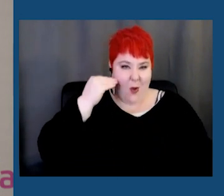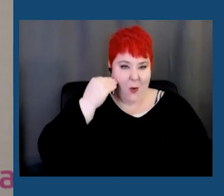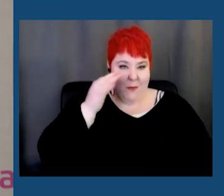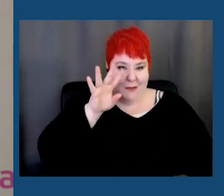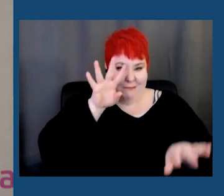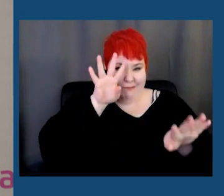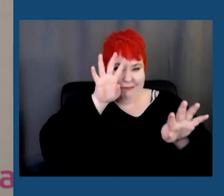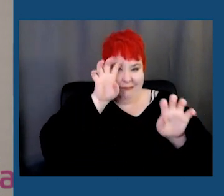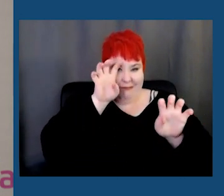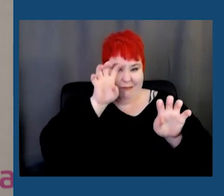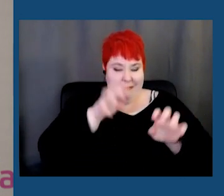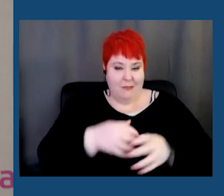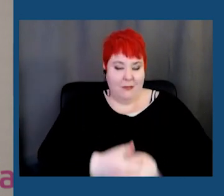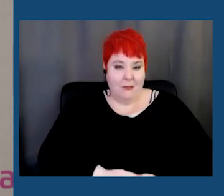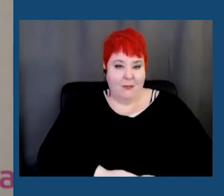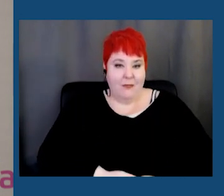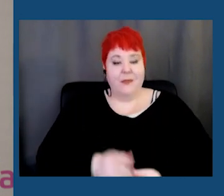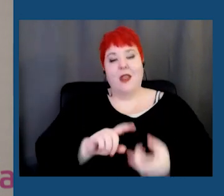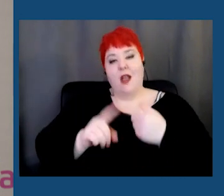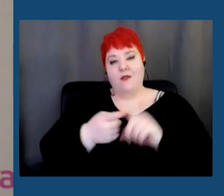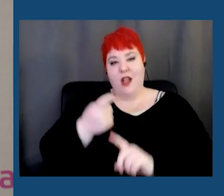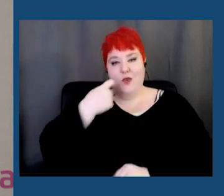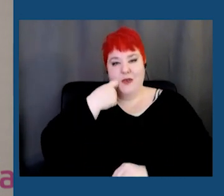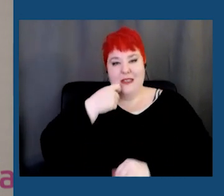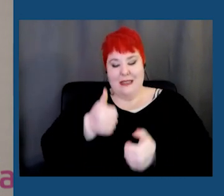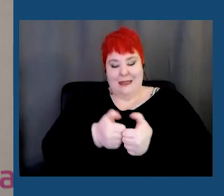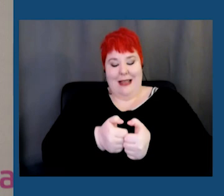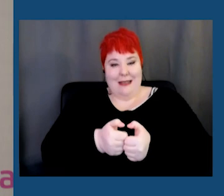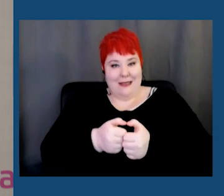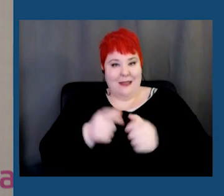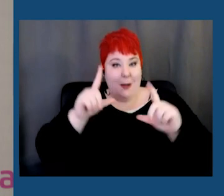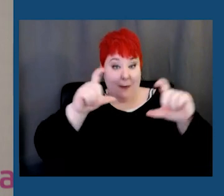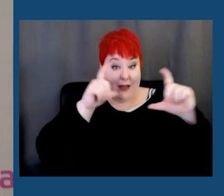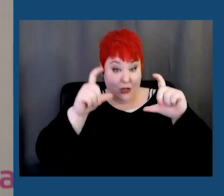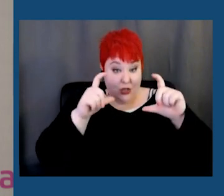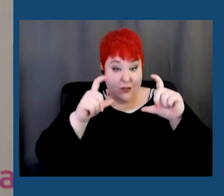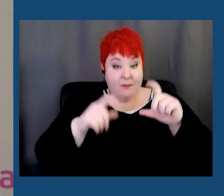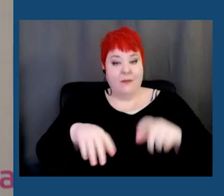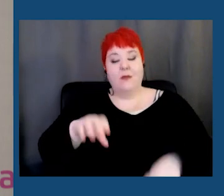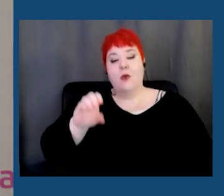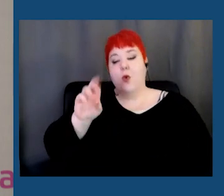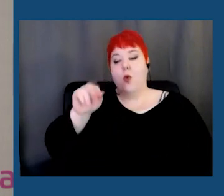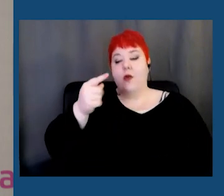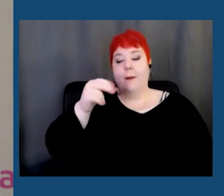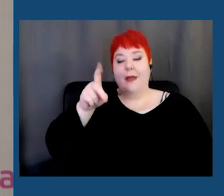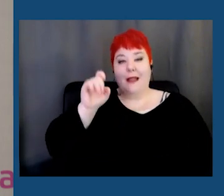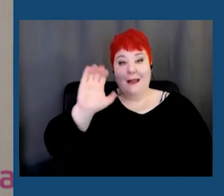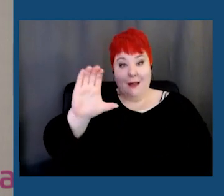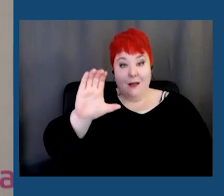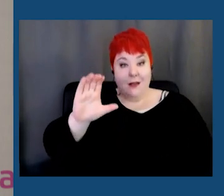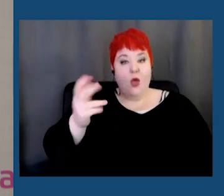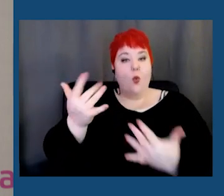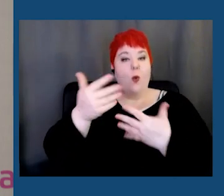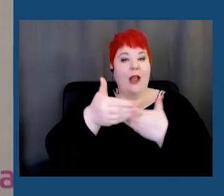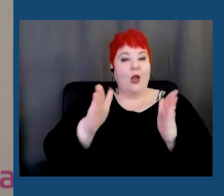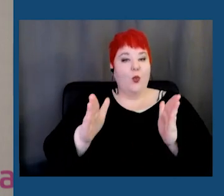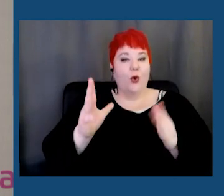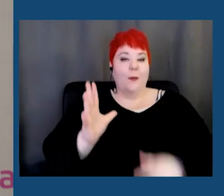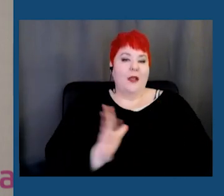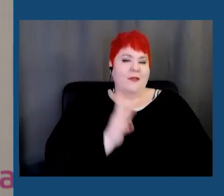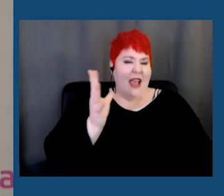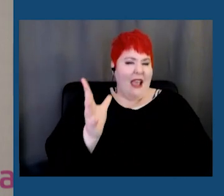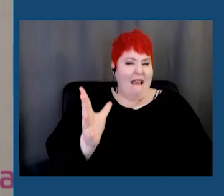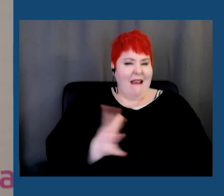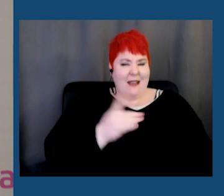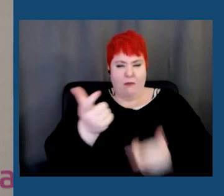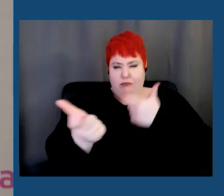A friend recently texted photos of an orthopedic office's waiting room, remarking how huge and fancy it was. My